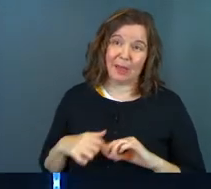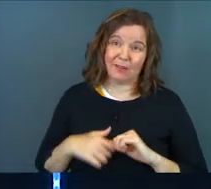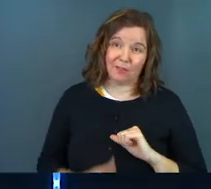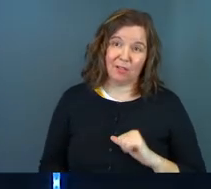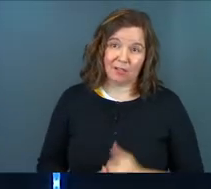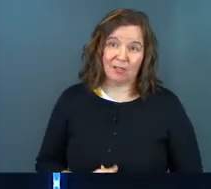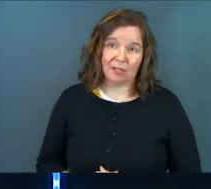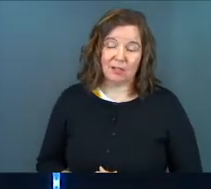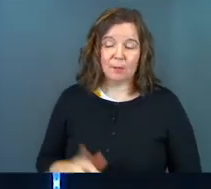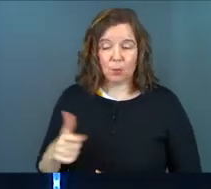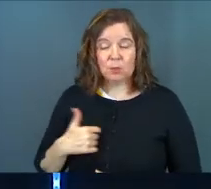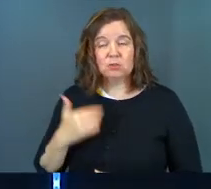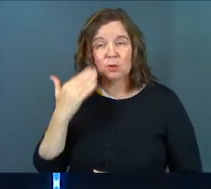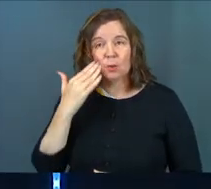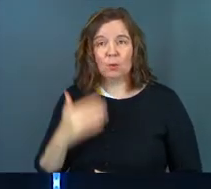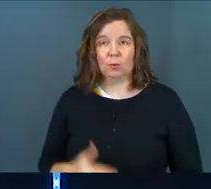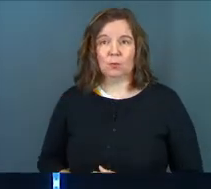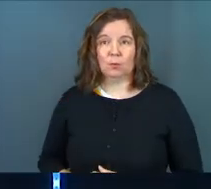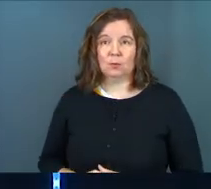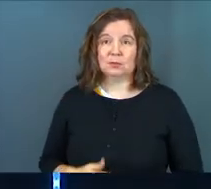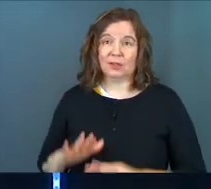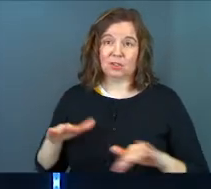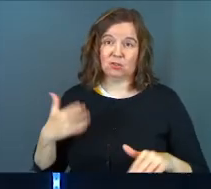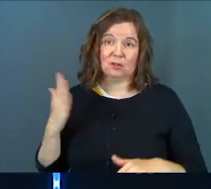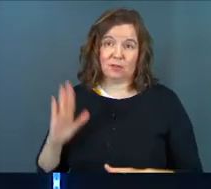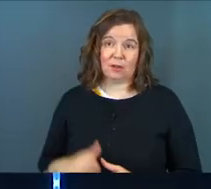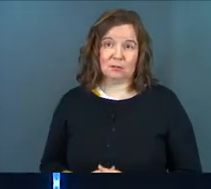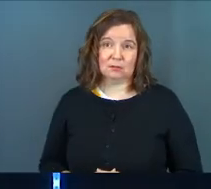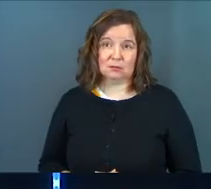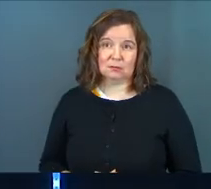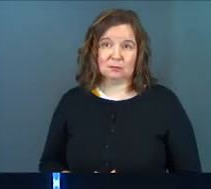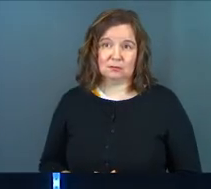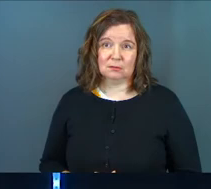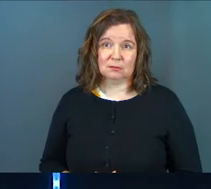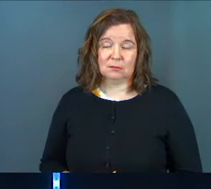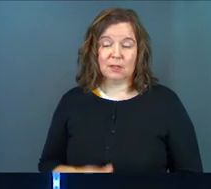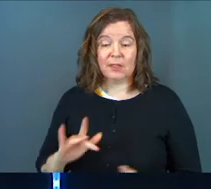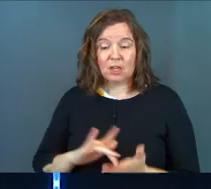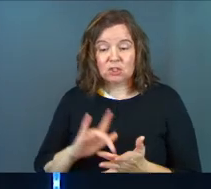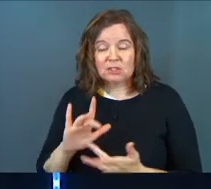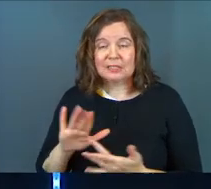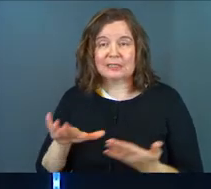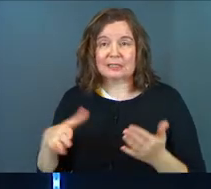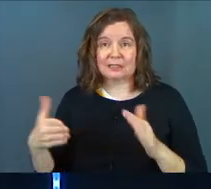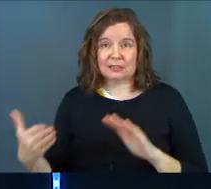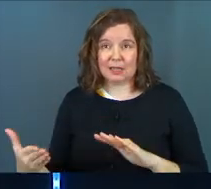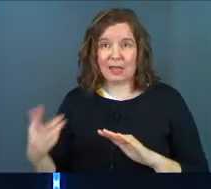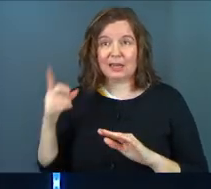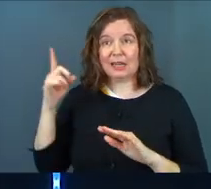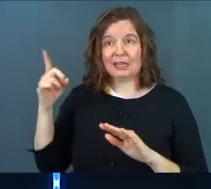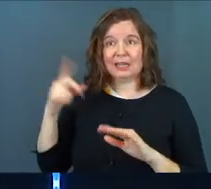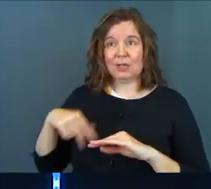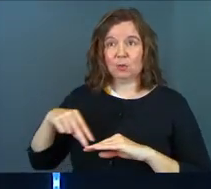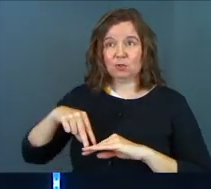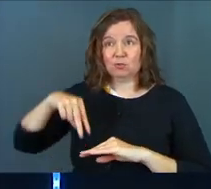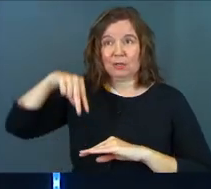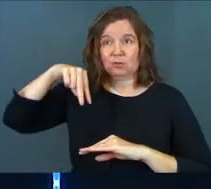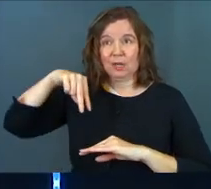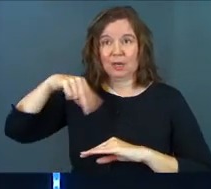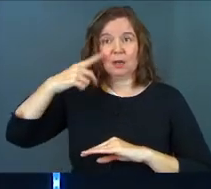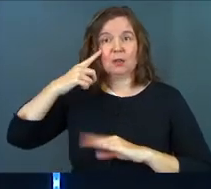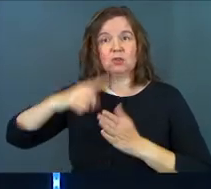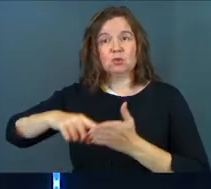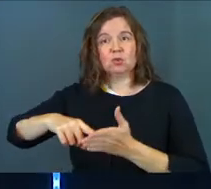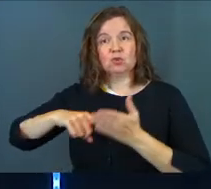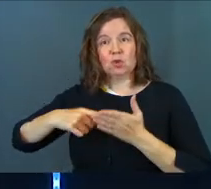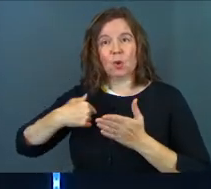painful. But we should know, as the children of God, that Jesus died and he was resurrected